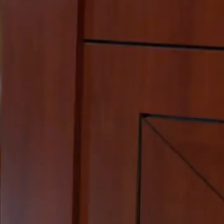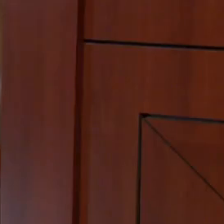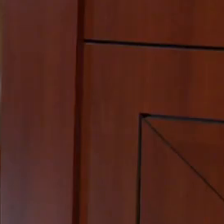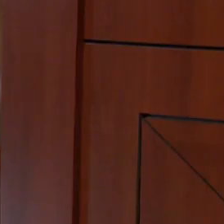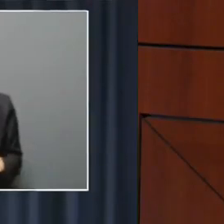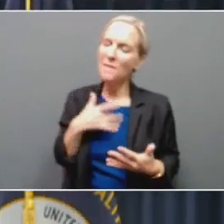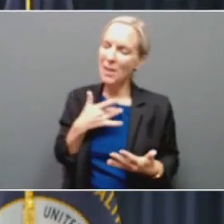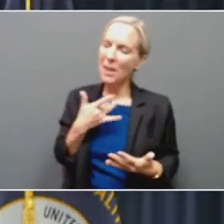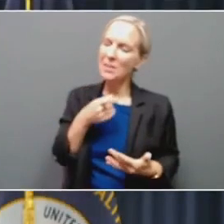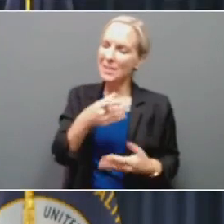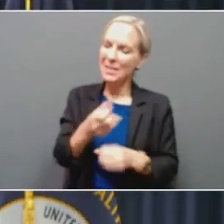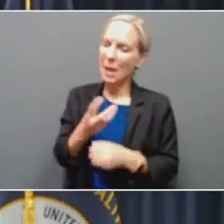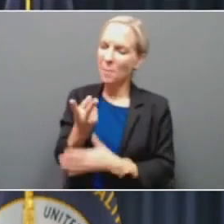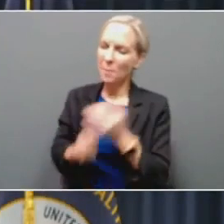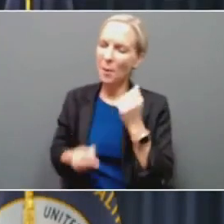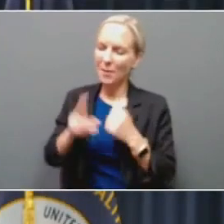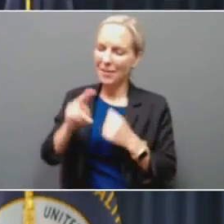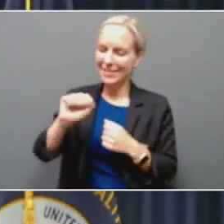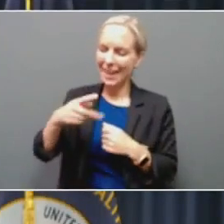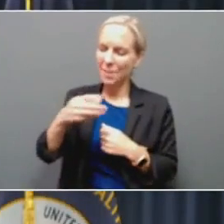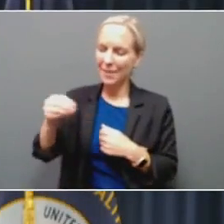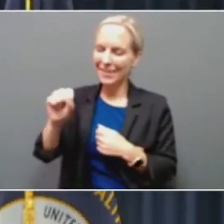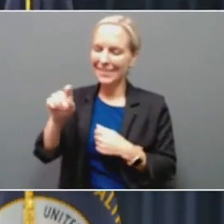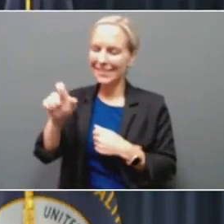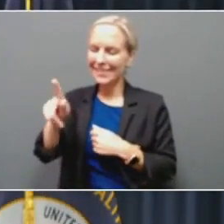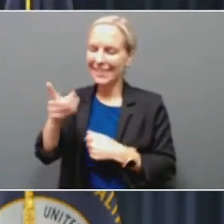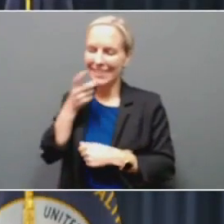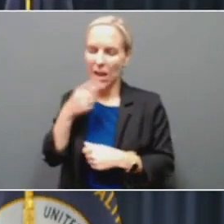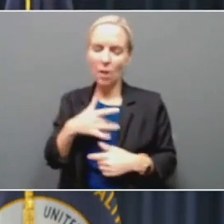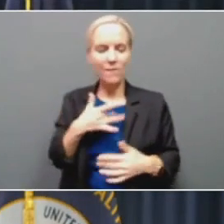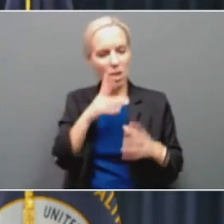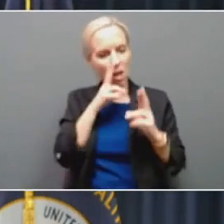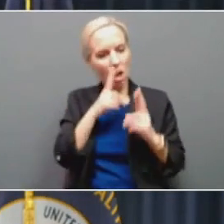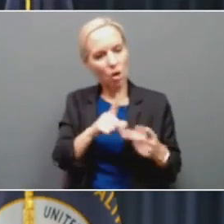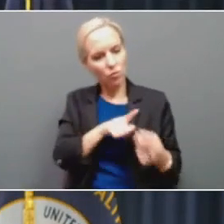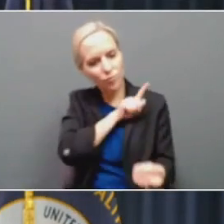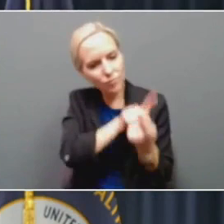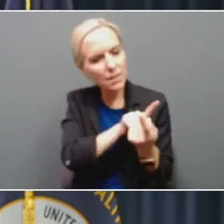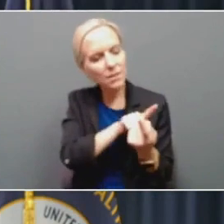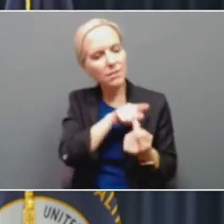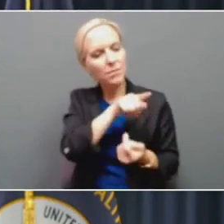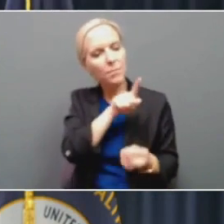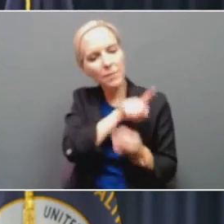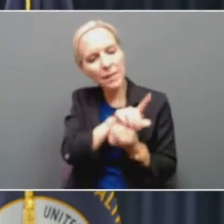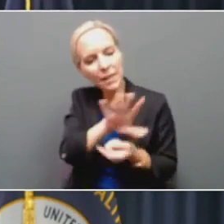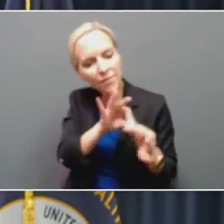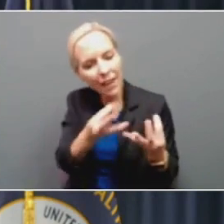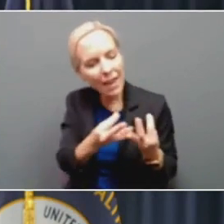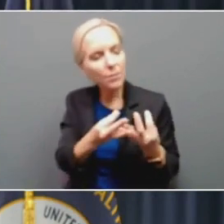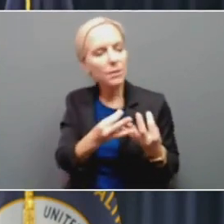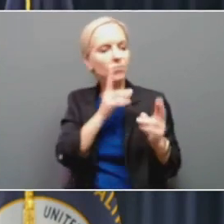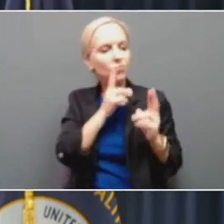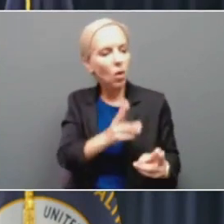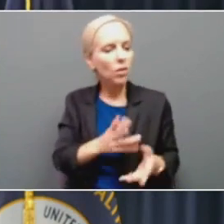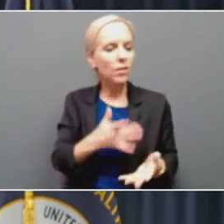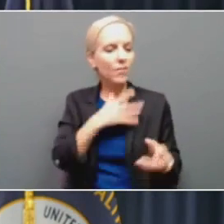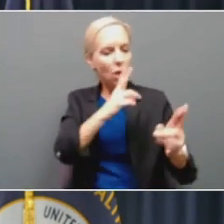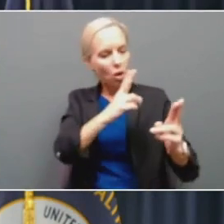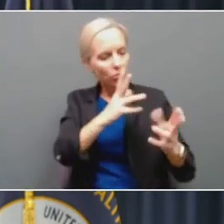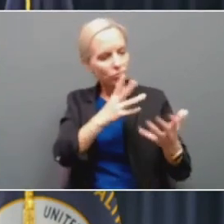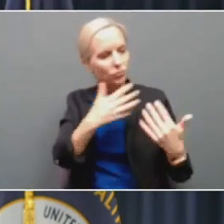I was honored to shake his hand, meet that family, and also personally thank him